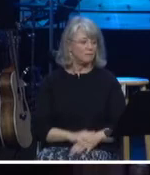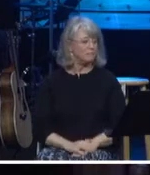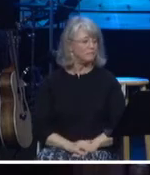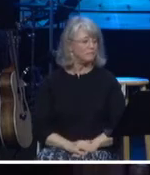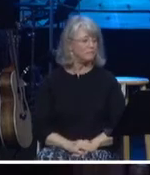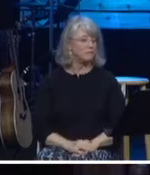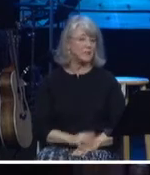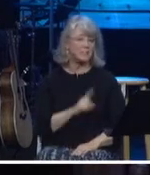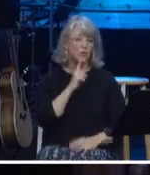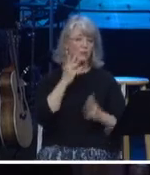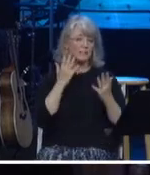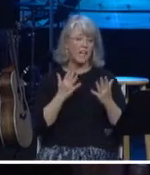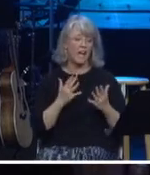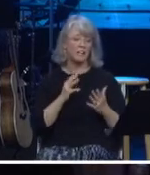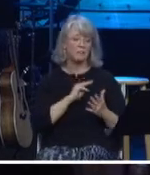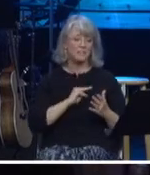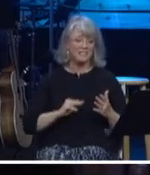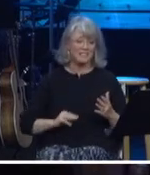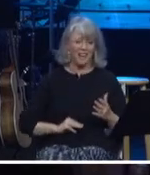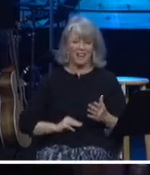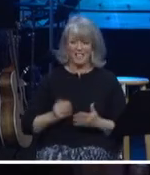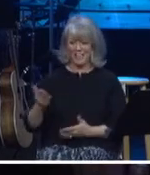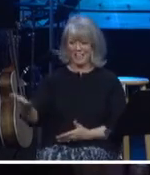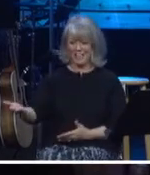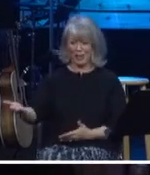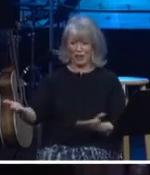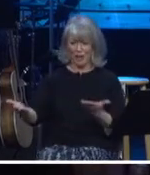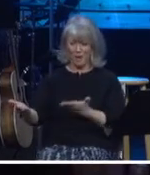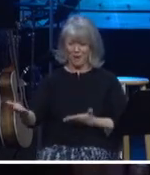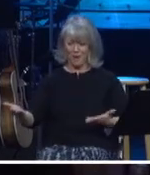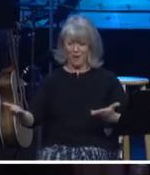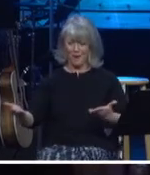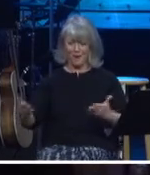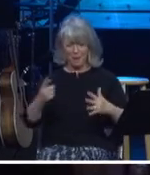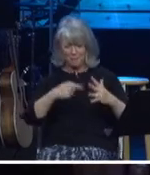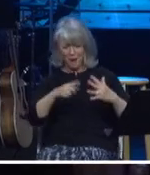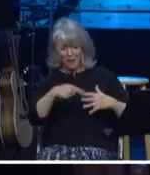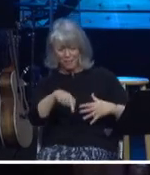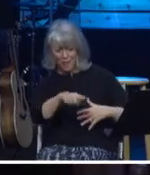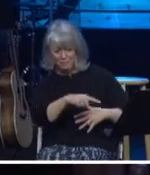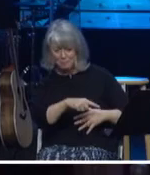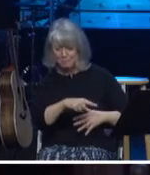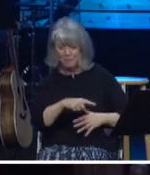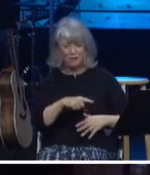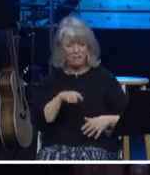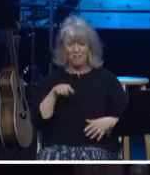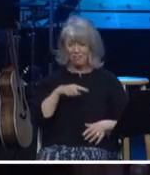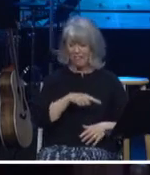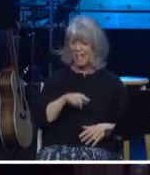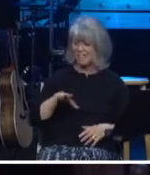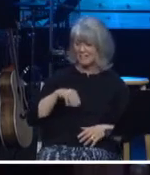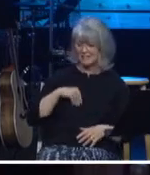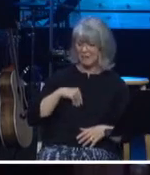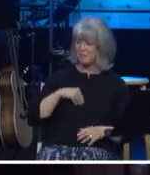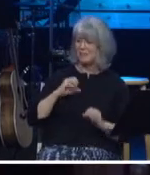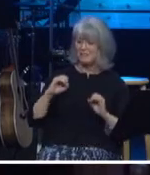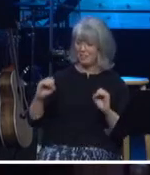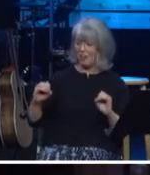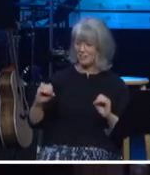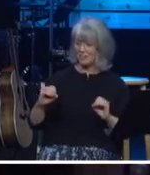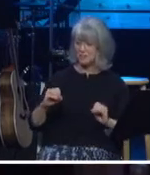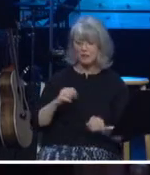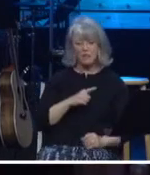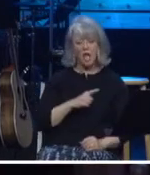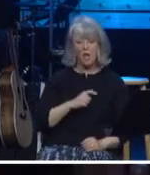It's just so tragic. The Messiah is in their midst. They do not receive him. They refuse to be humbled by